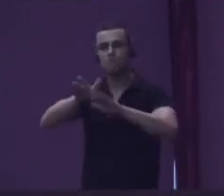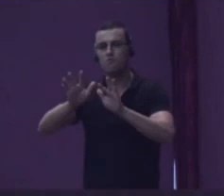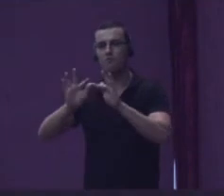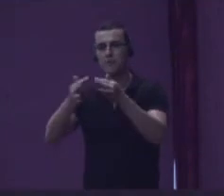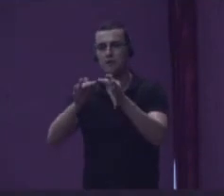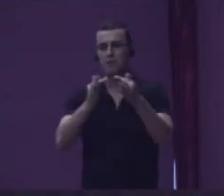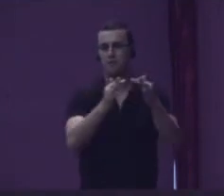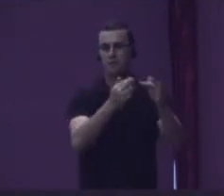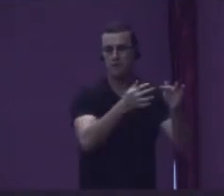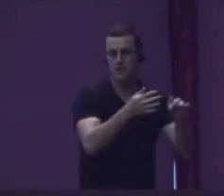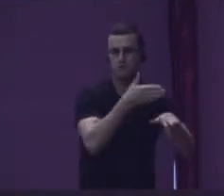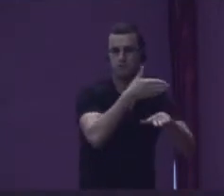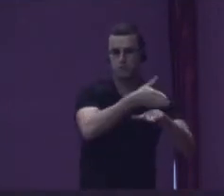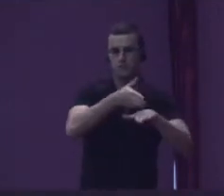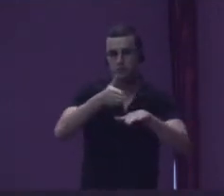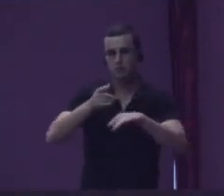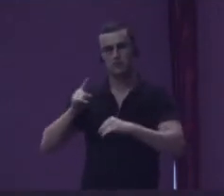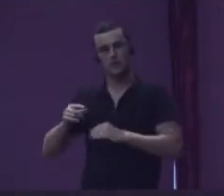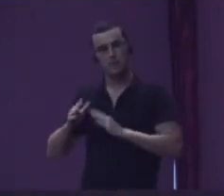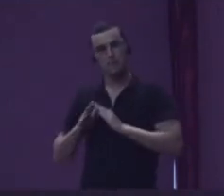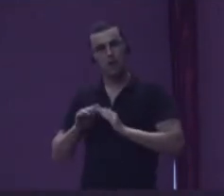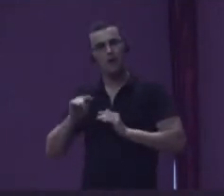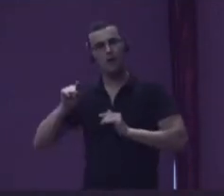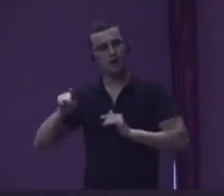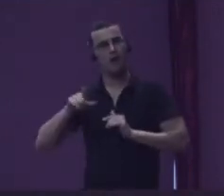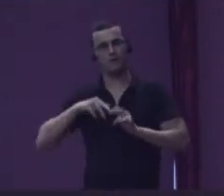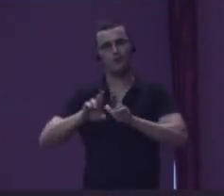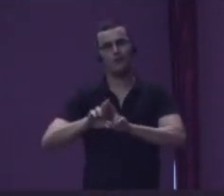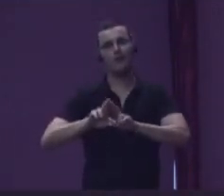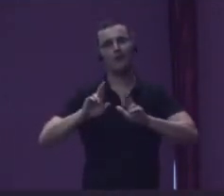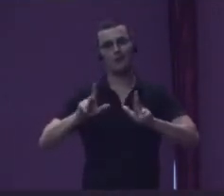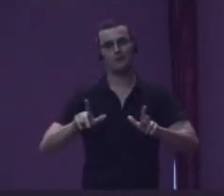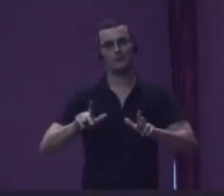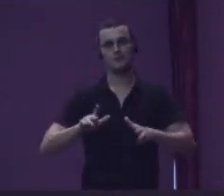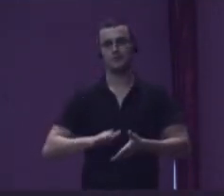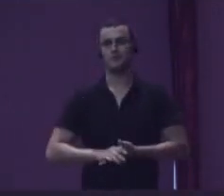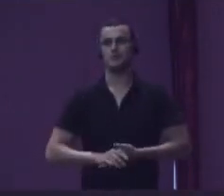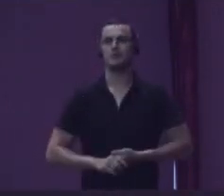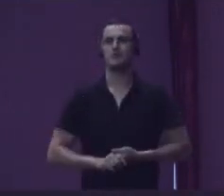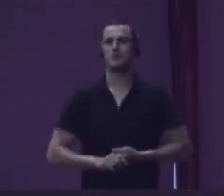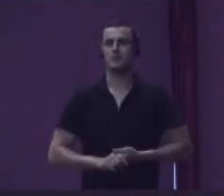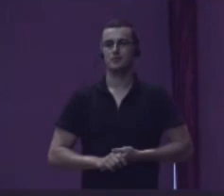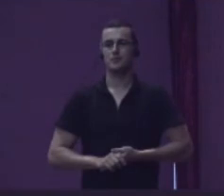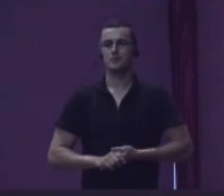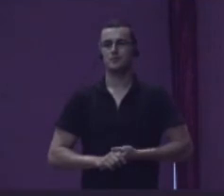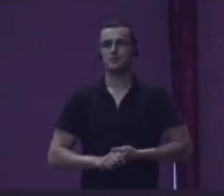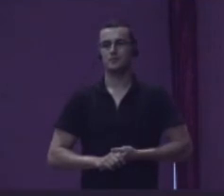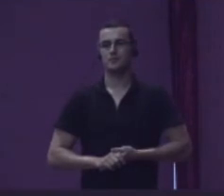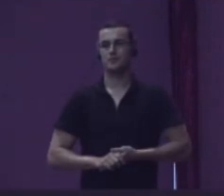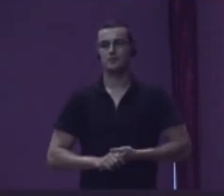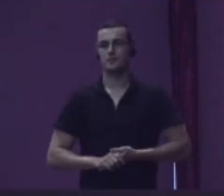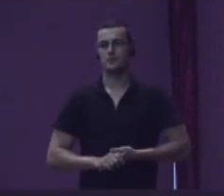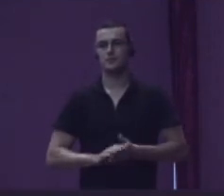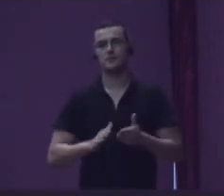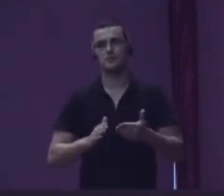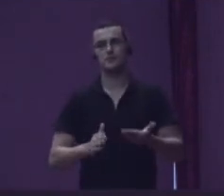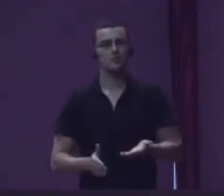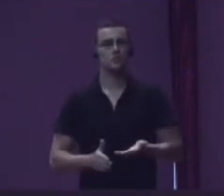and living there. So in part, it was something you couldn't do immediately. You really had